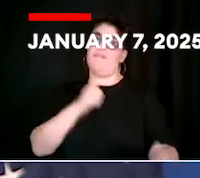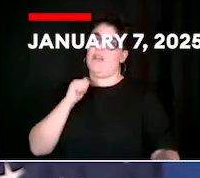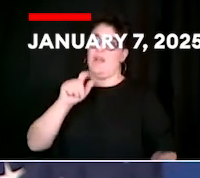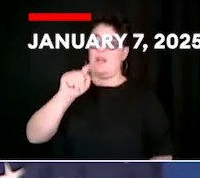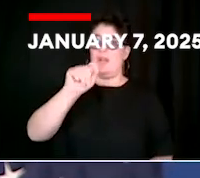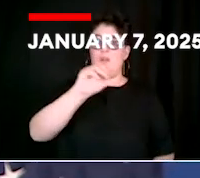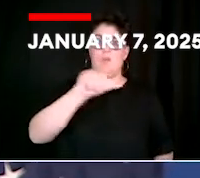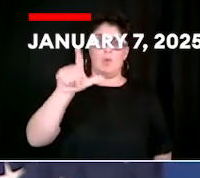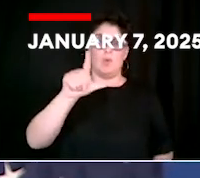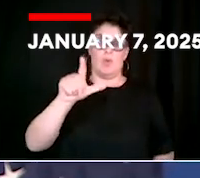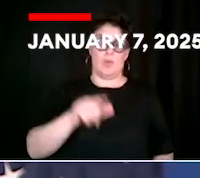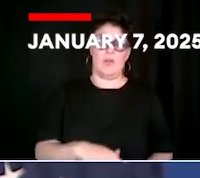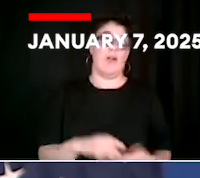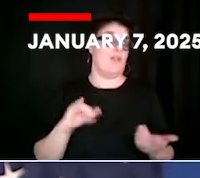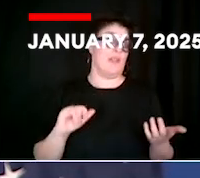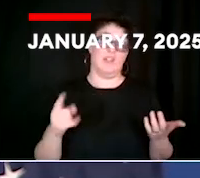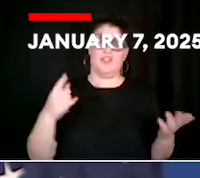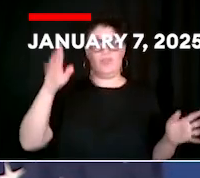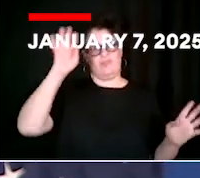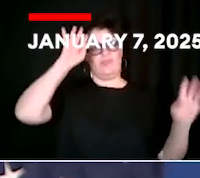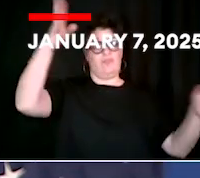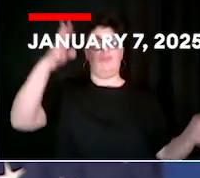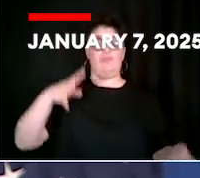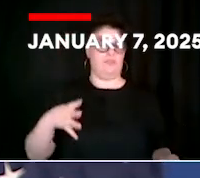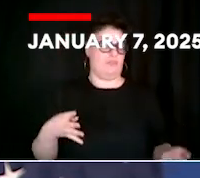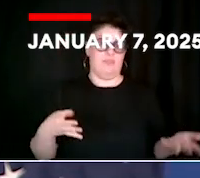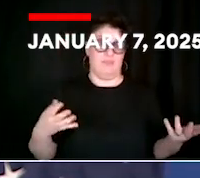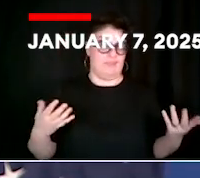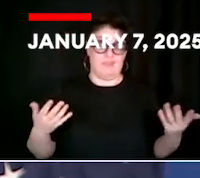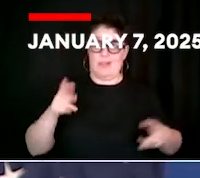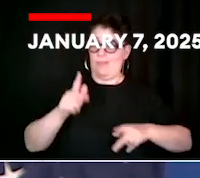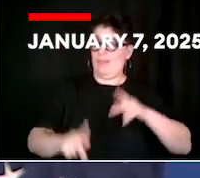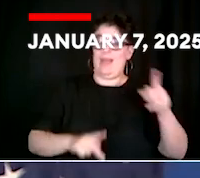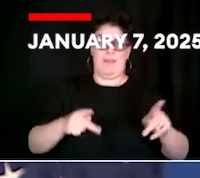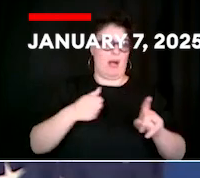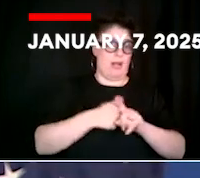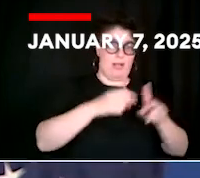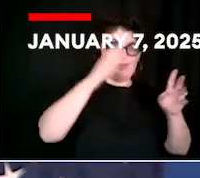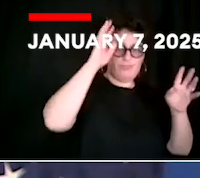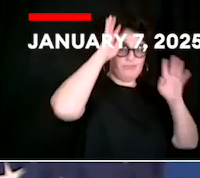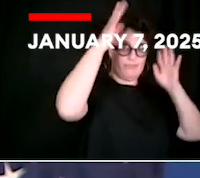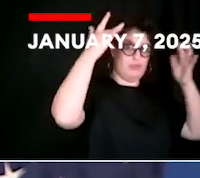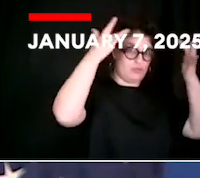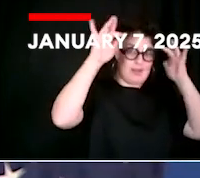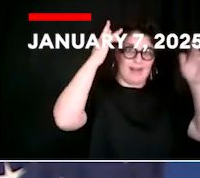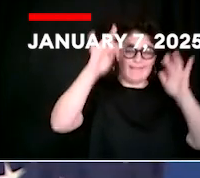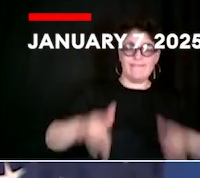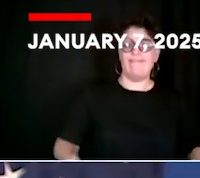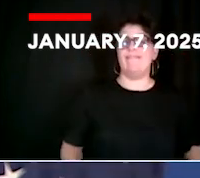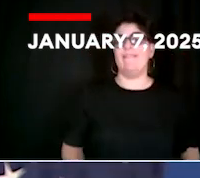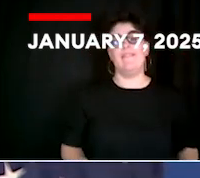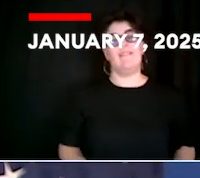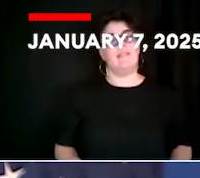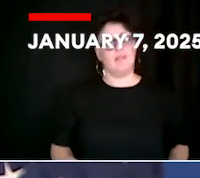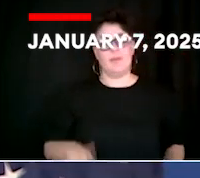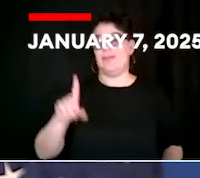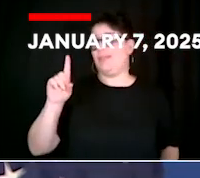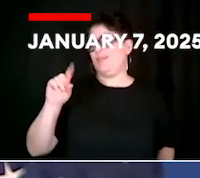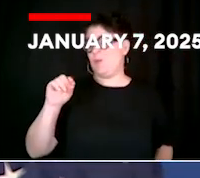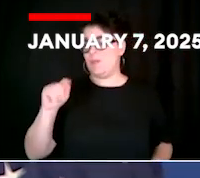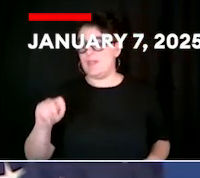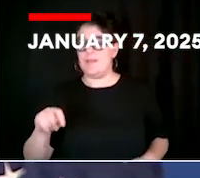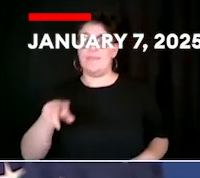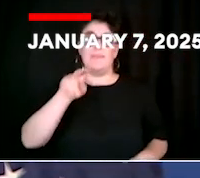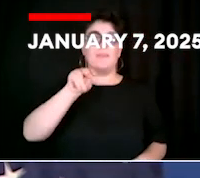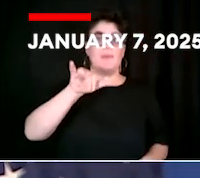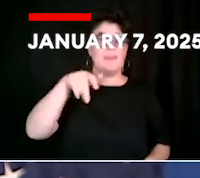just the ingenuity of mankind, of humankind. And so DOT, NYPD, they're going